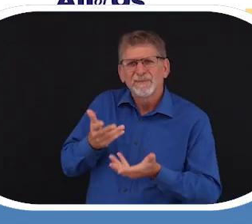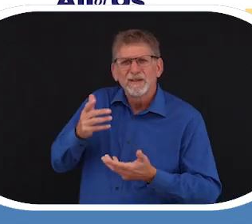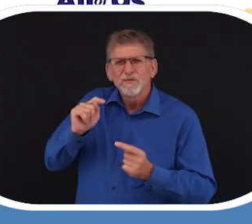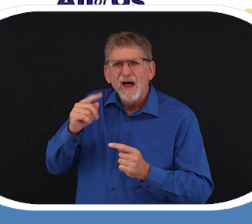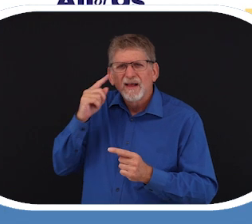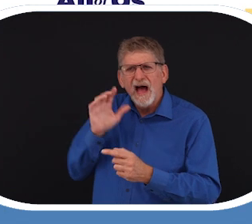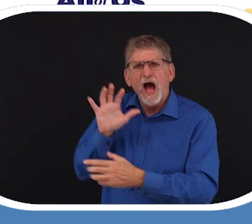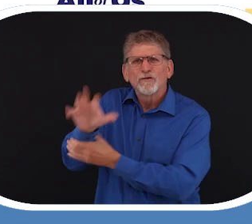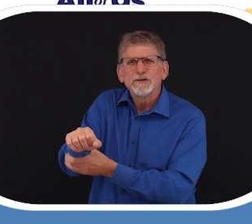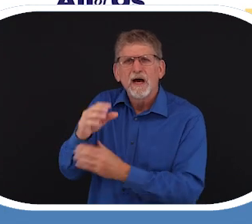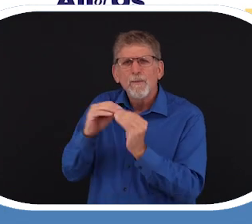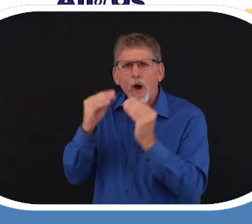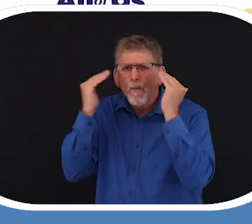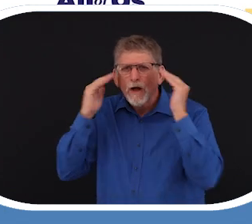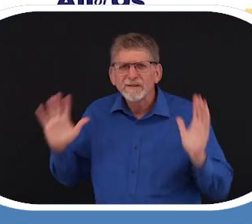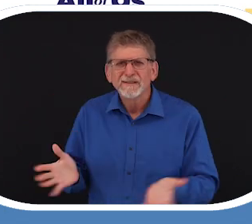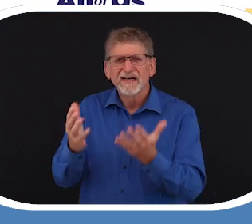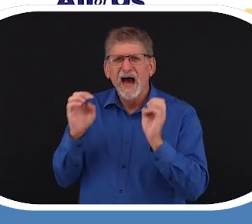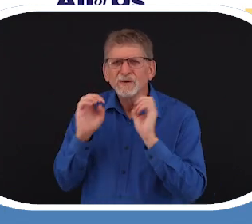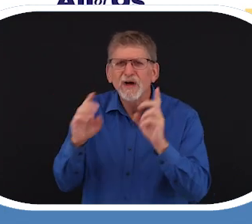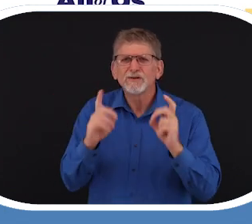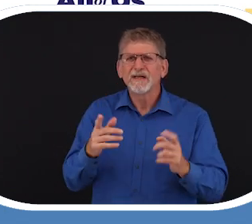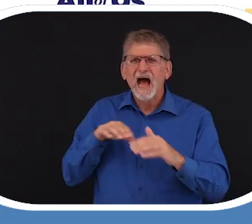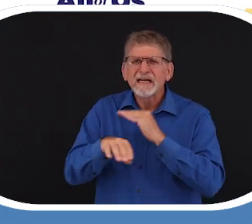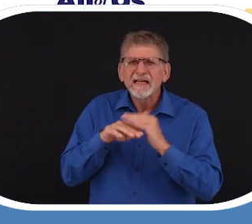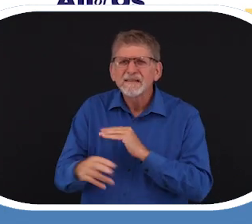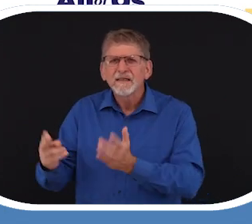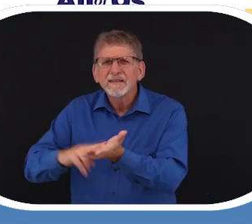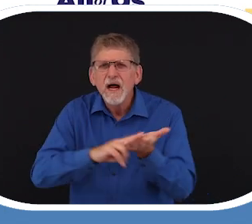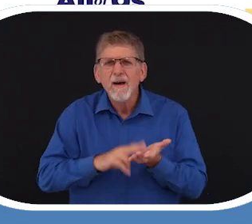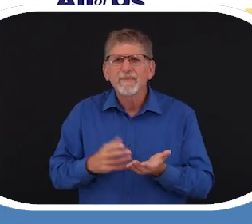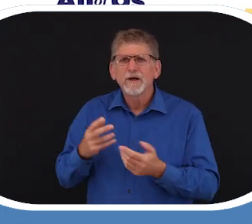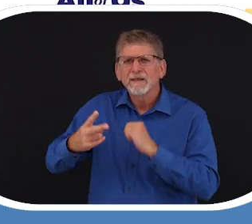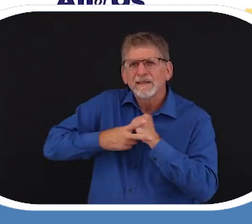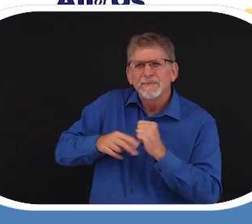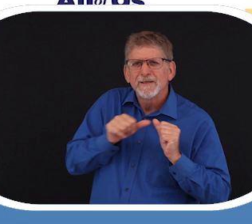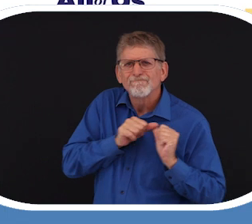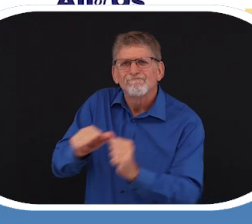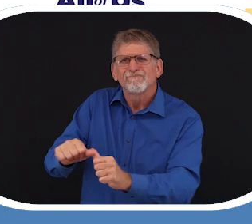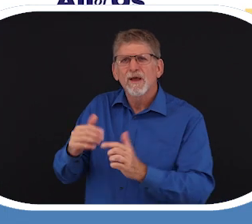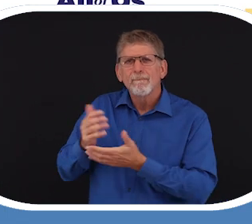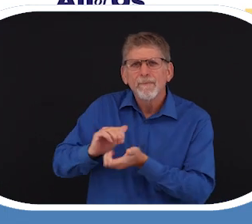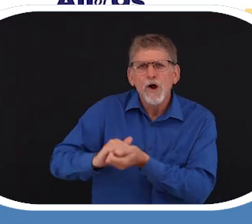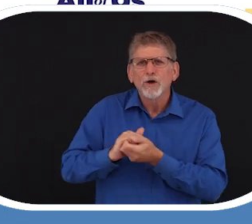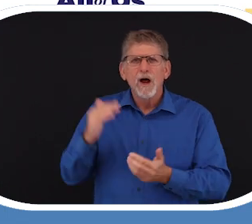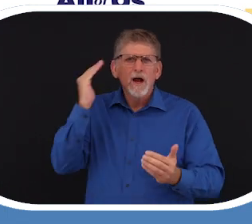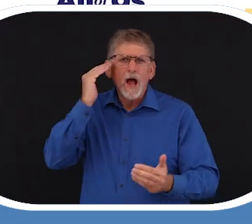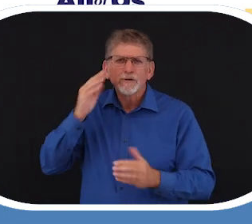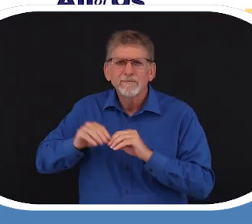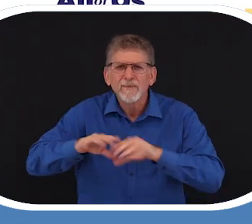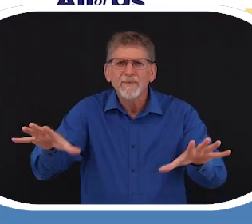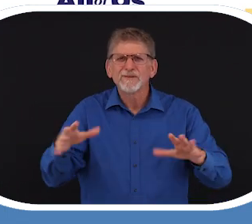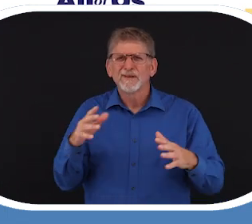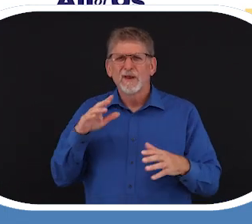awareness, education and access, enrollment and retention, participants as partners, and even knowledge mobilization. And we do that through an